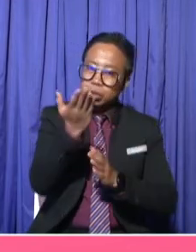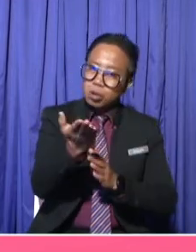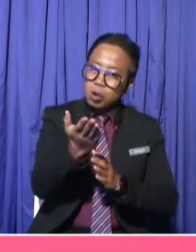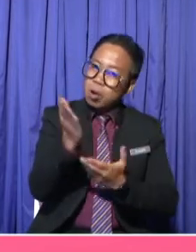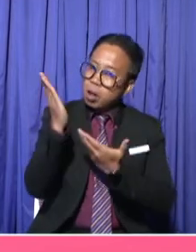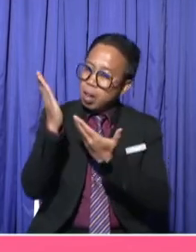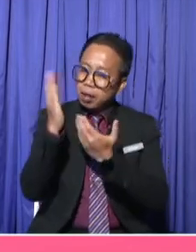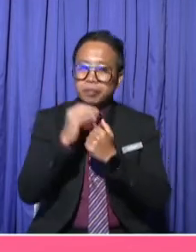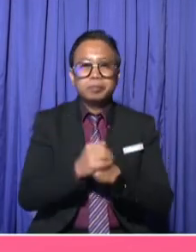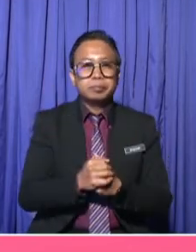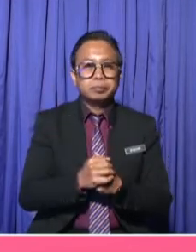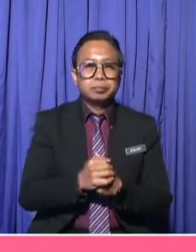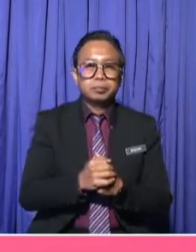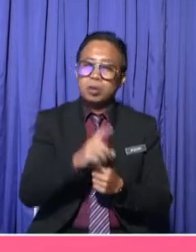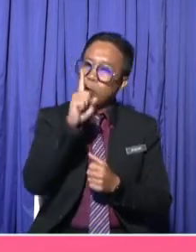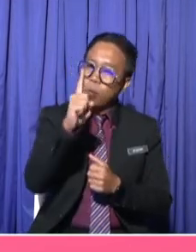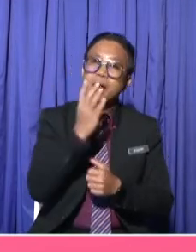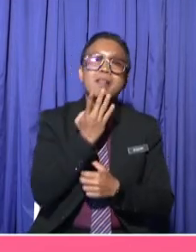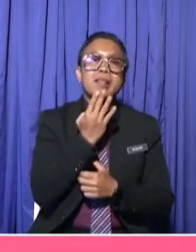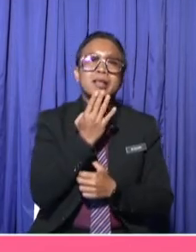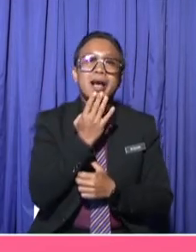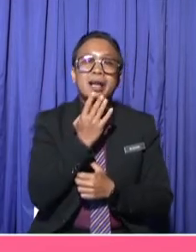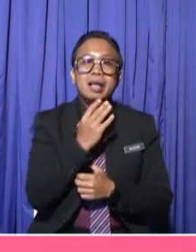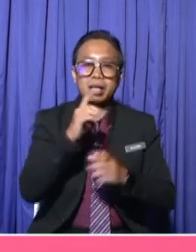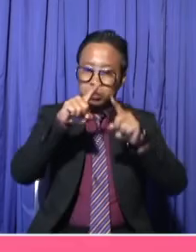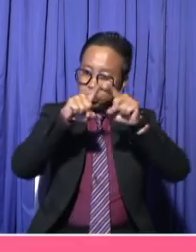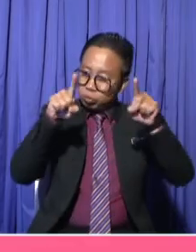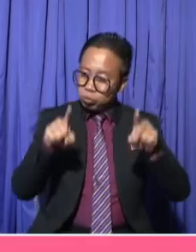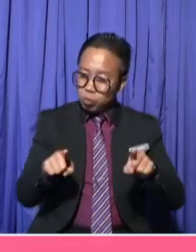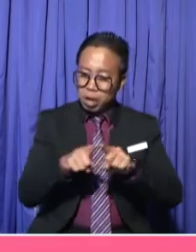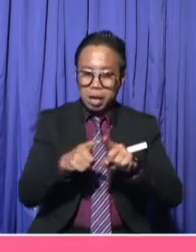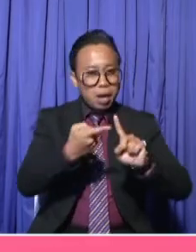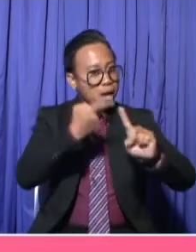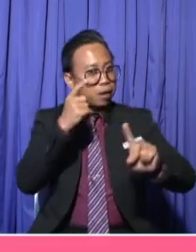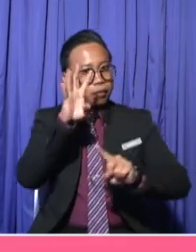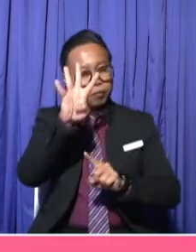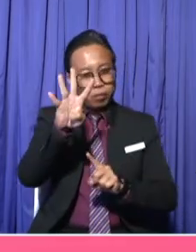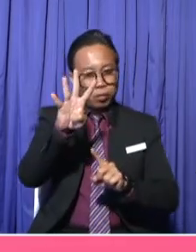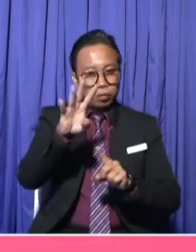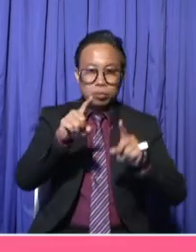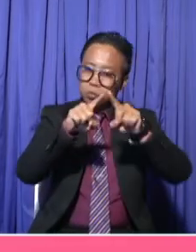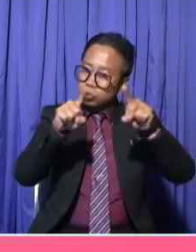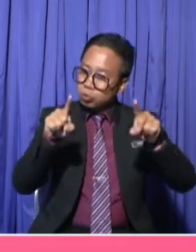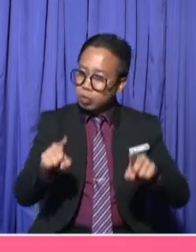left, there is one colored square out of 4 squares.